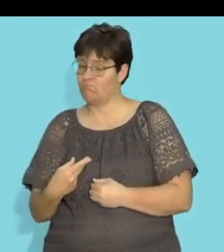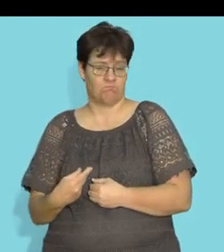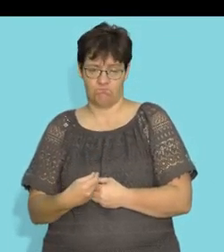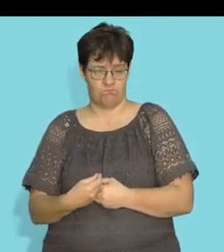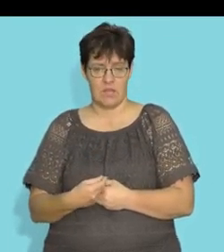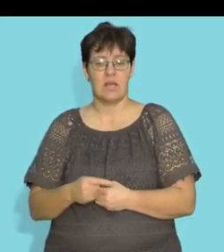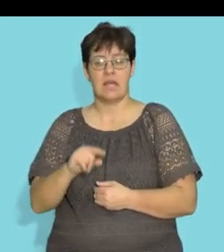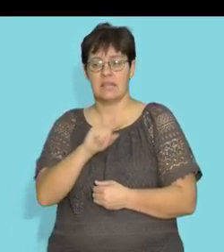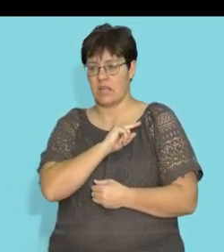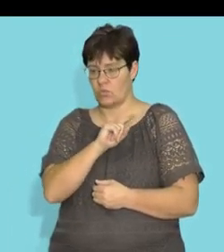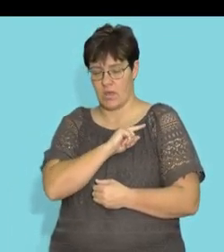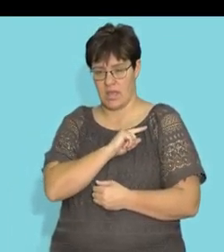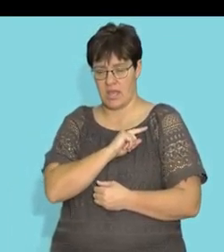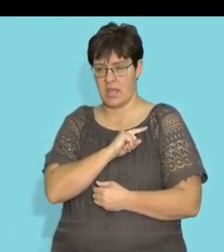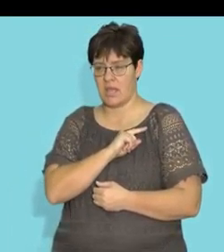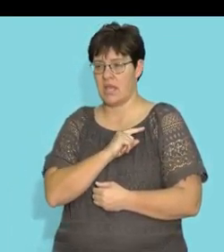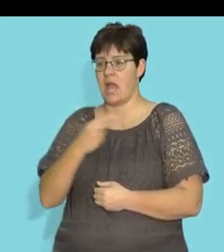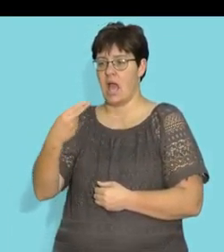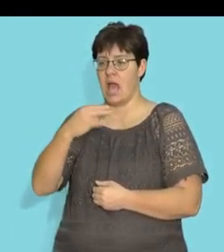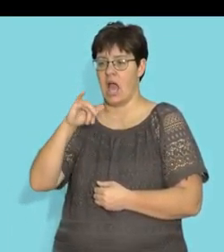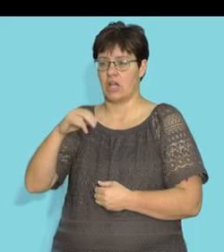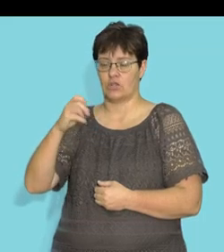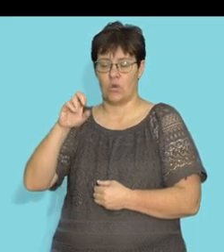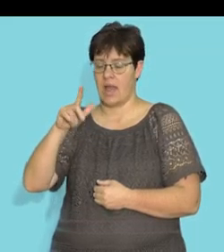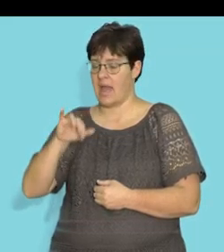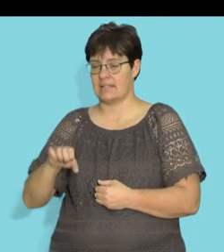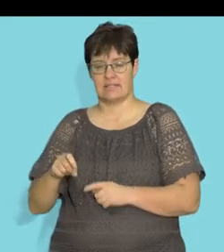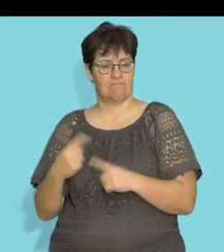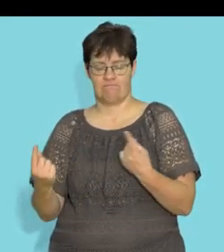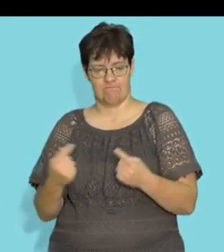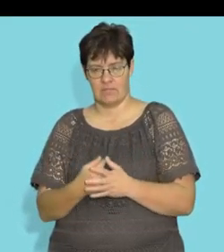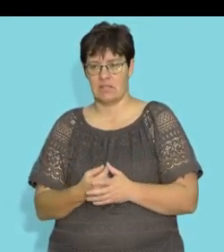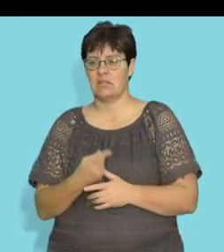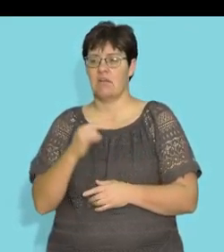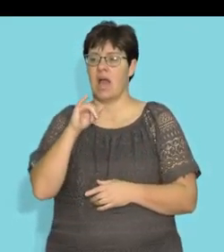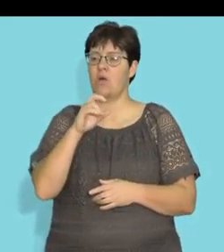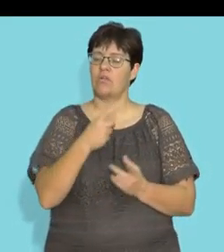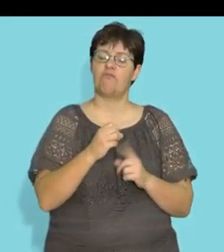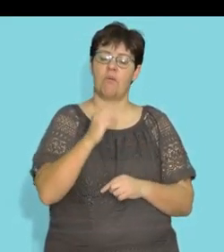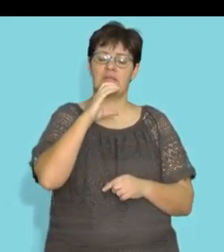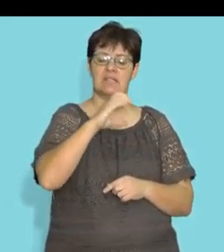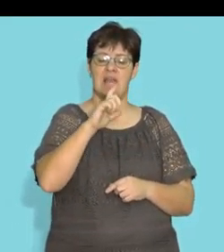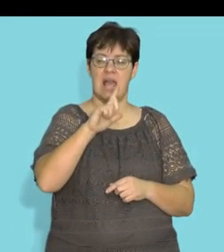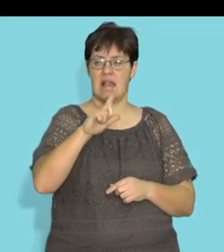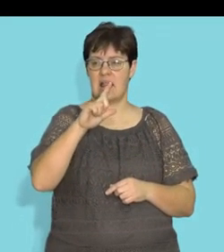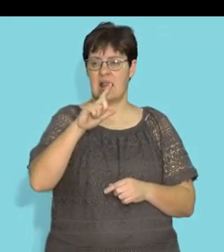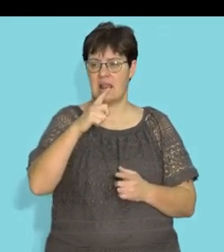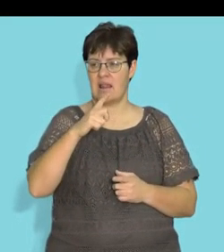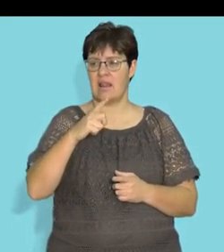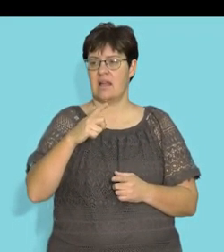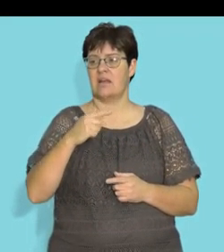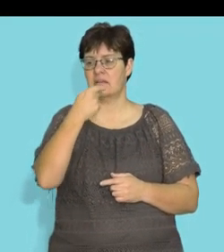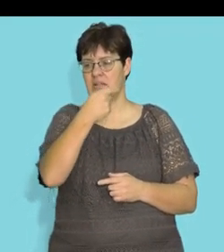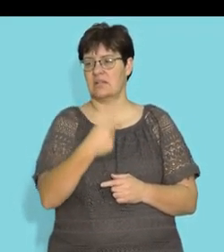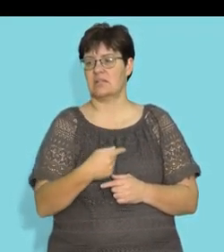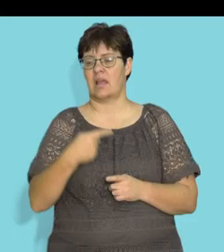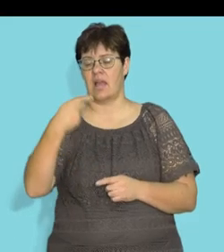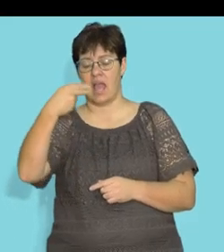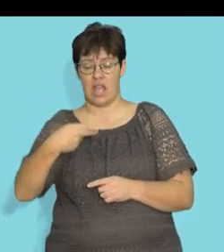Ions of a strong acid will form weak conjugate base, and it will